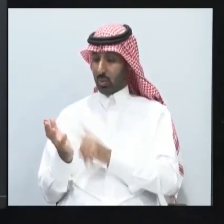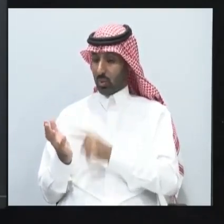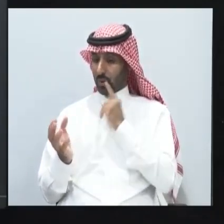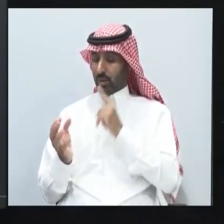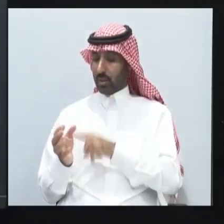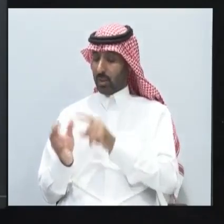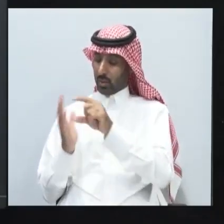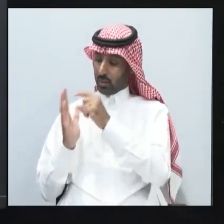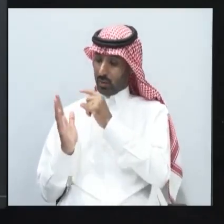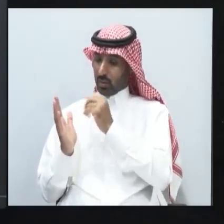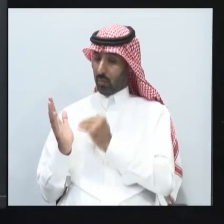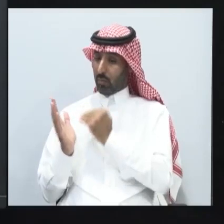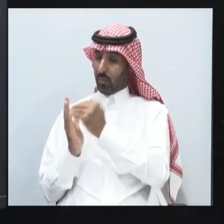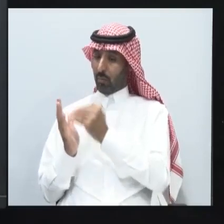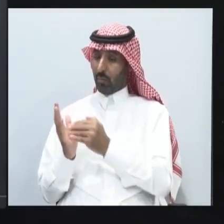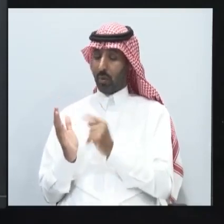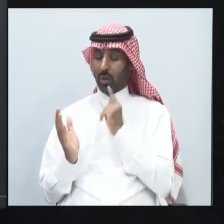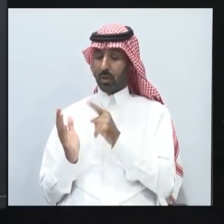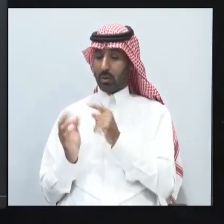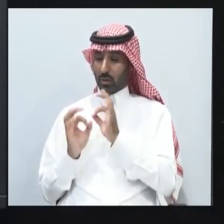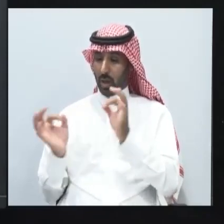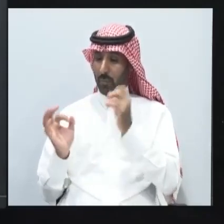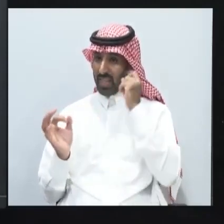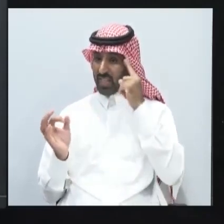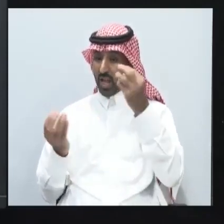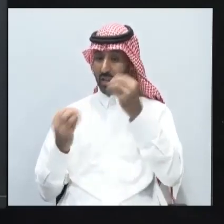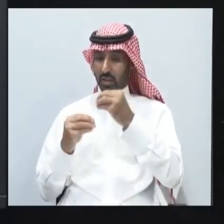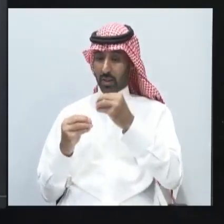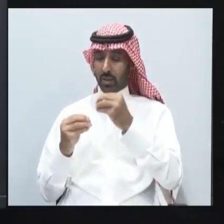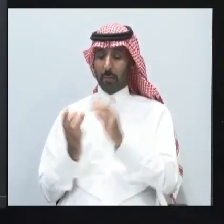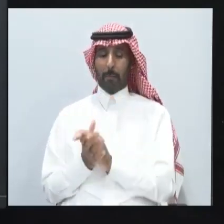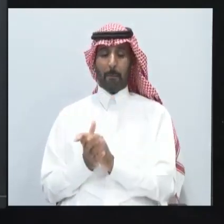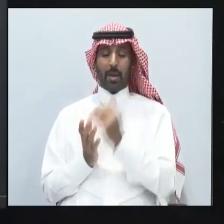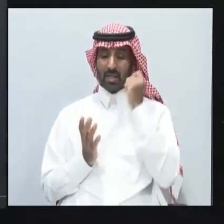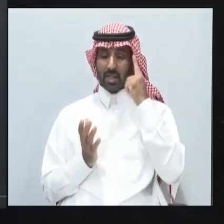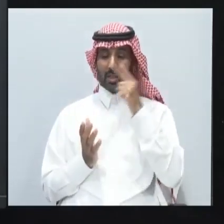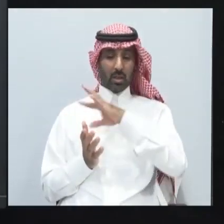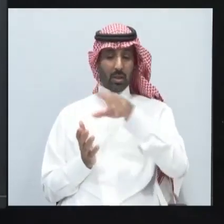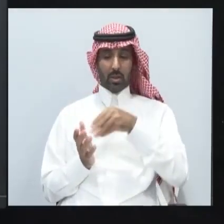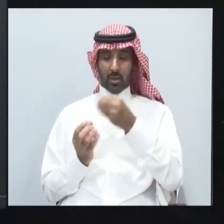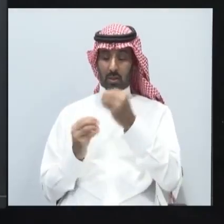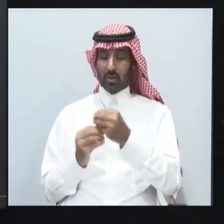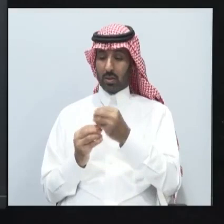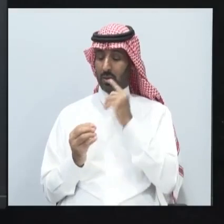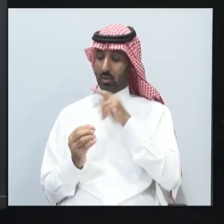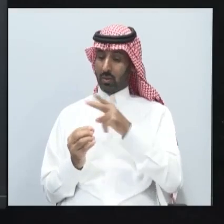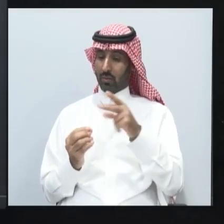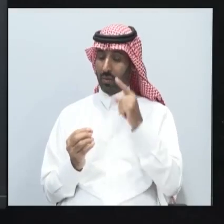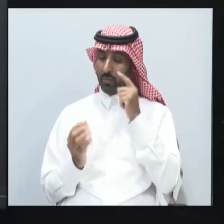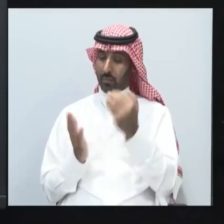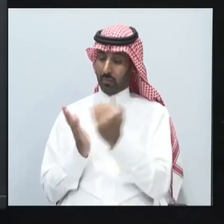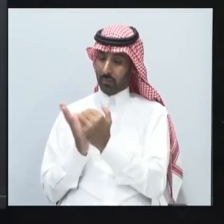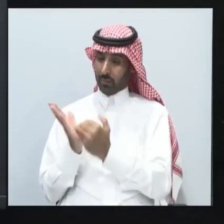your title, you have the indentation, you have your complete ideas, and now each idea you are going to put it in a different